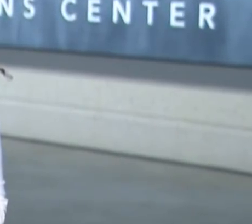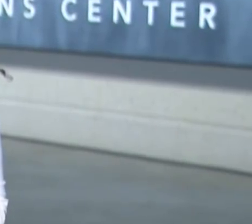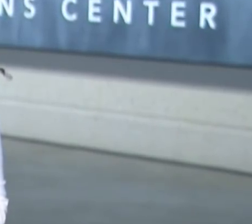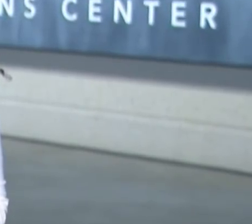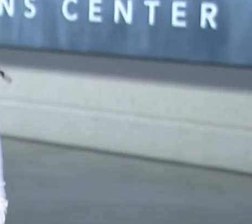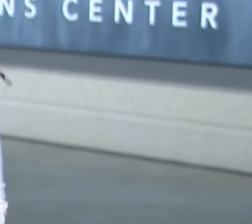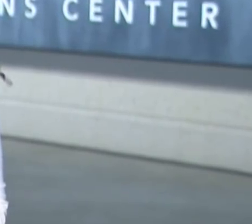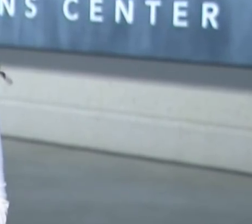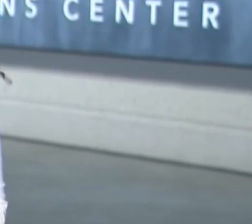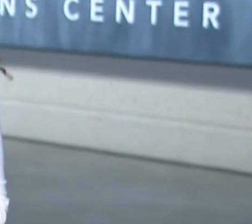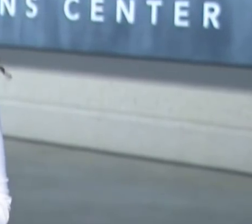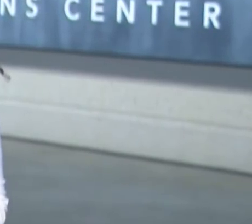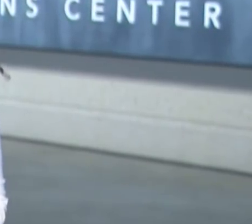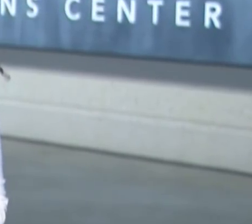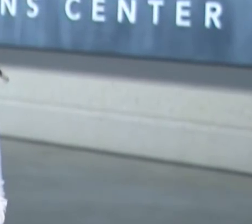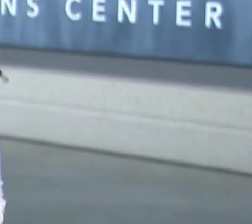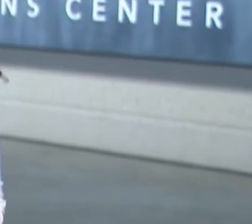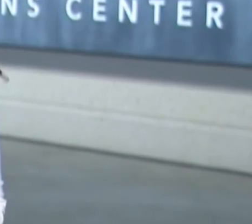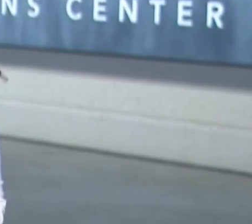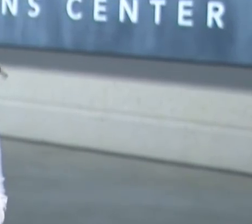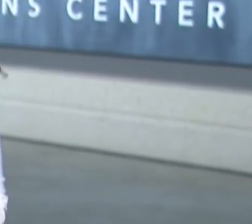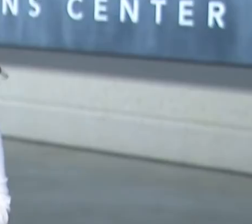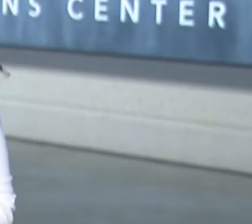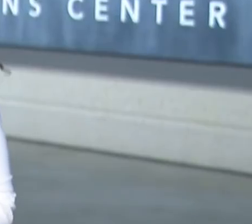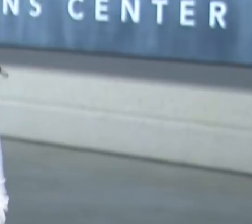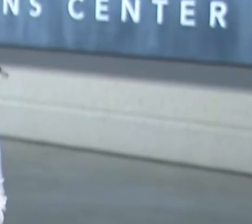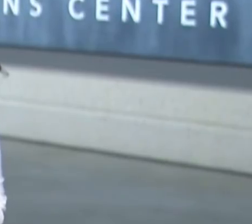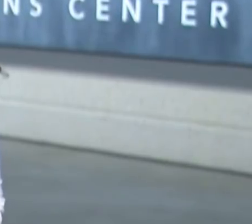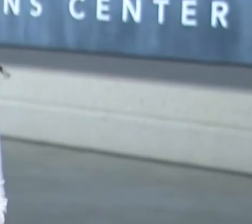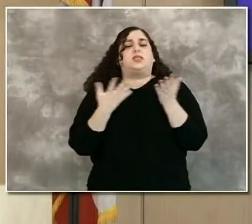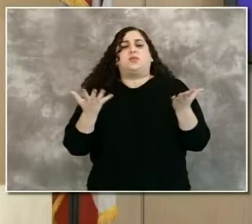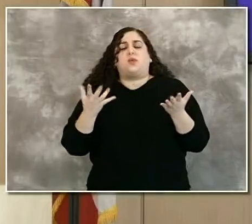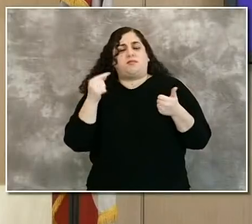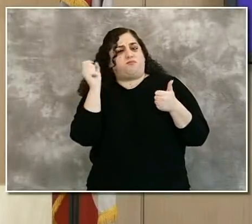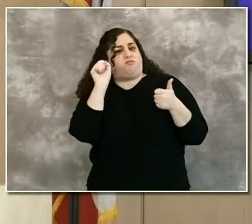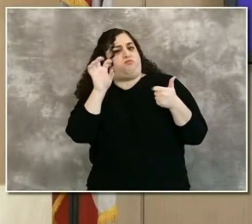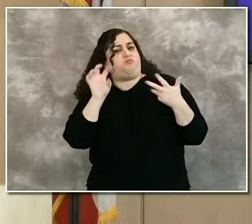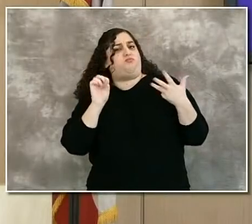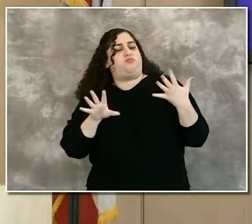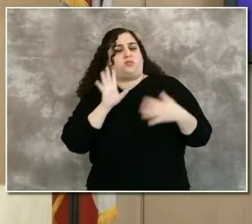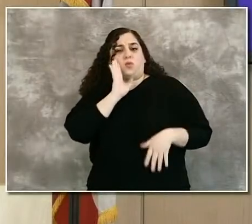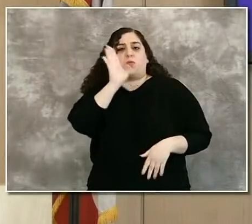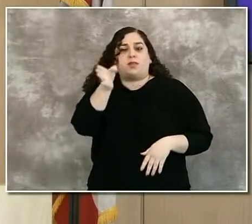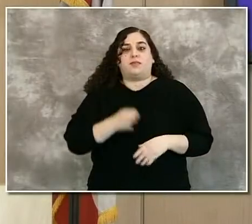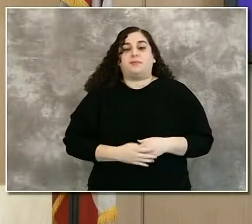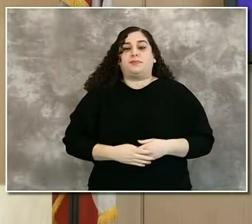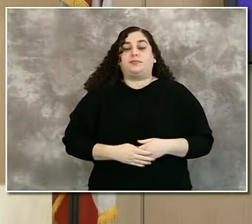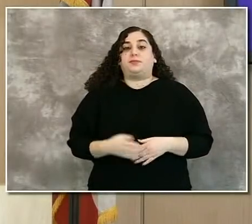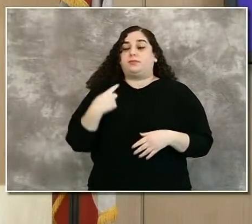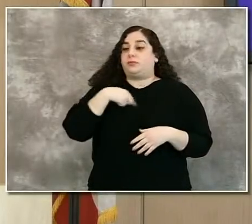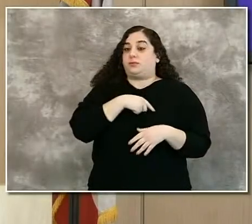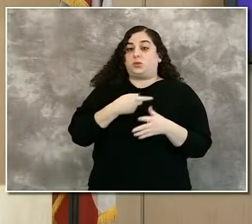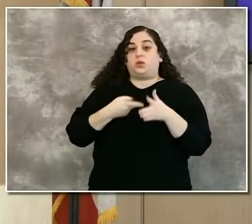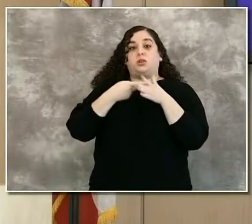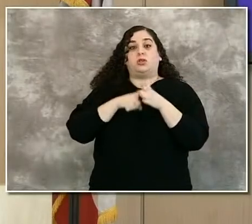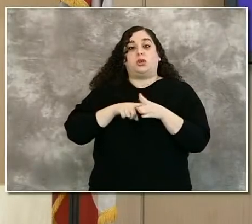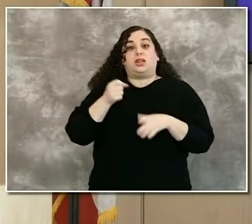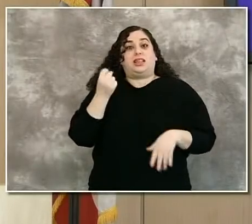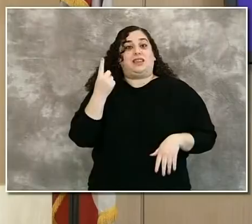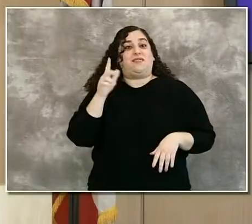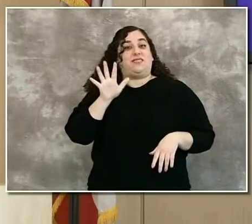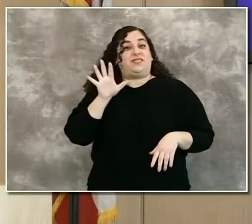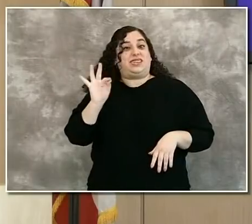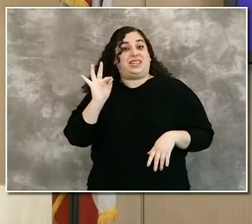California to stay home, to stay apart, and to try and stay safe. Effective at 11.59 p.m. tomorrow night,